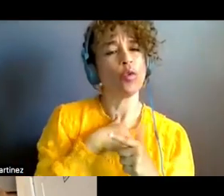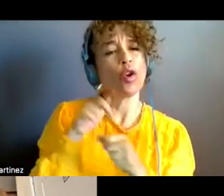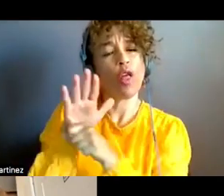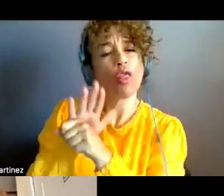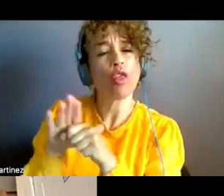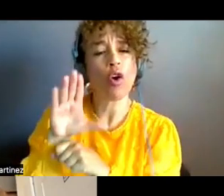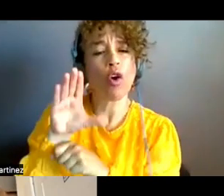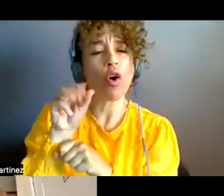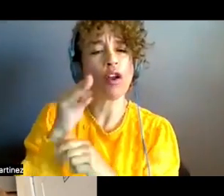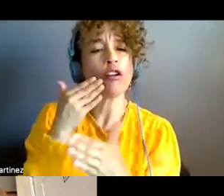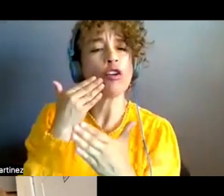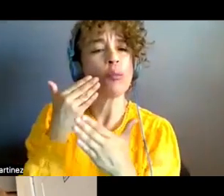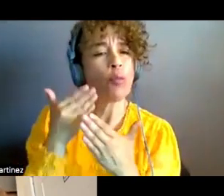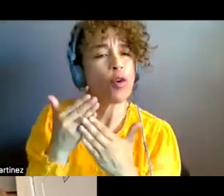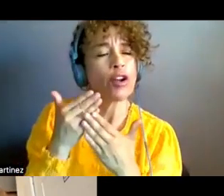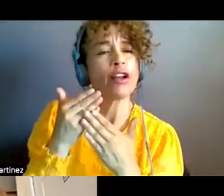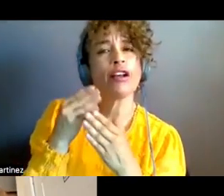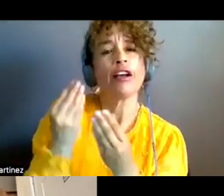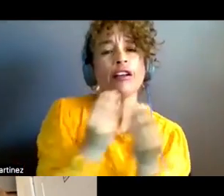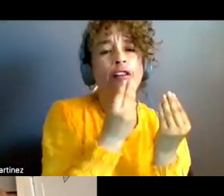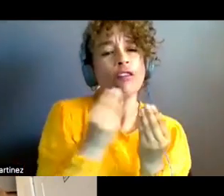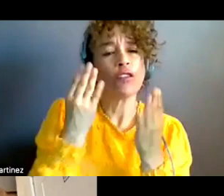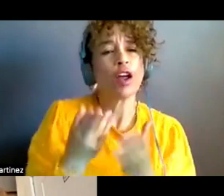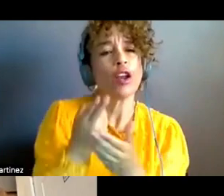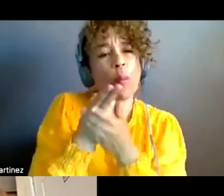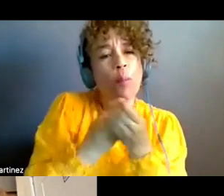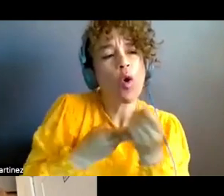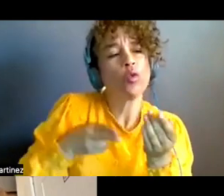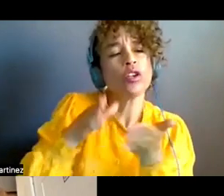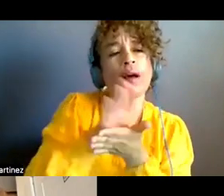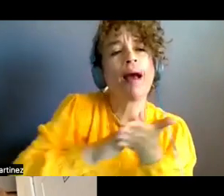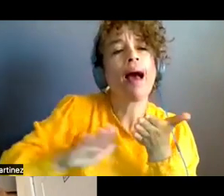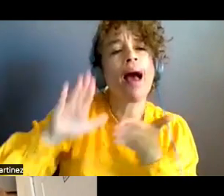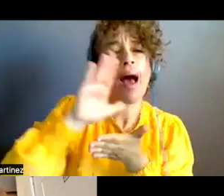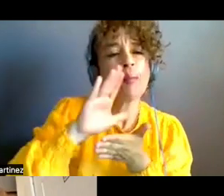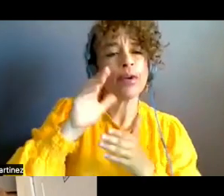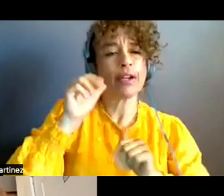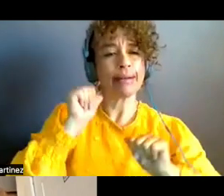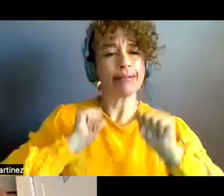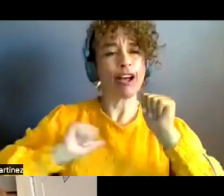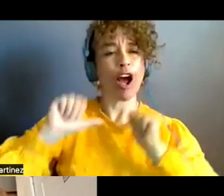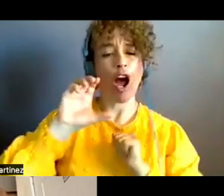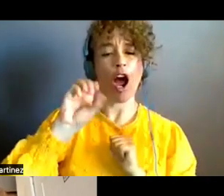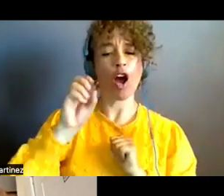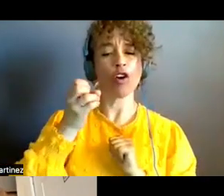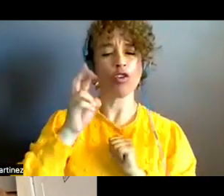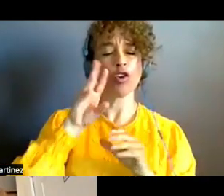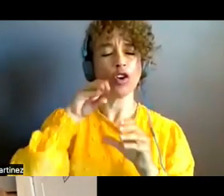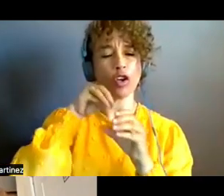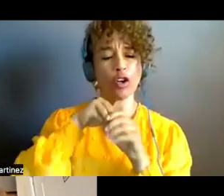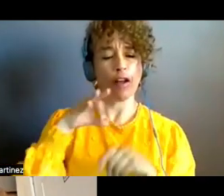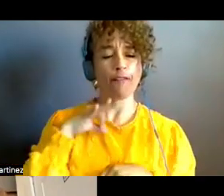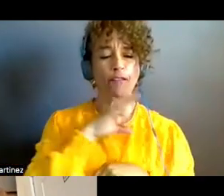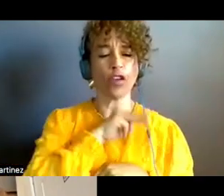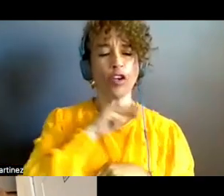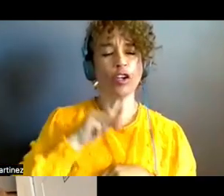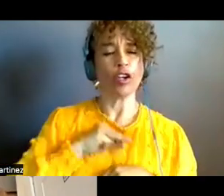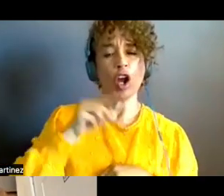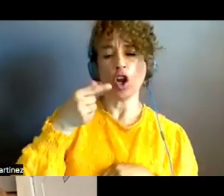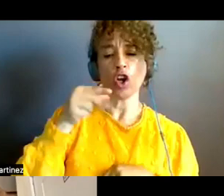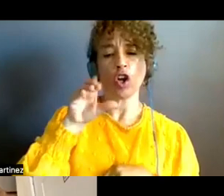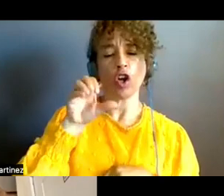we got very good facilities there. So now we have it on both campuses. We have concerts in both campuses. Nice. It includes faculty members, guest